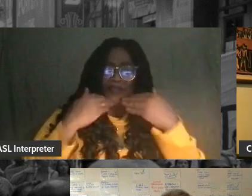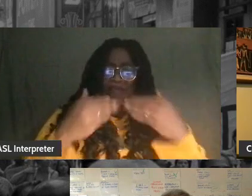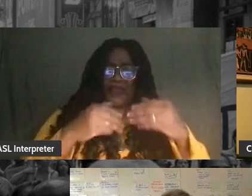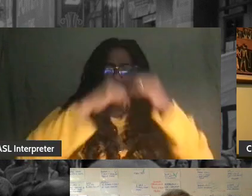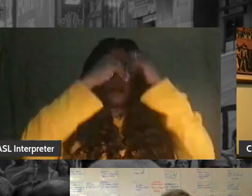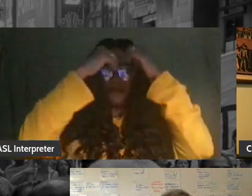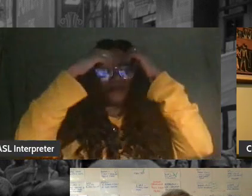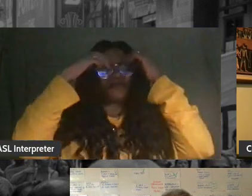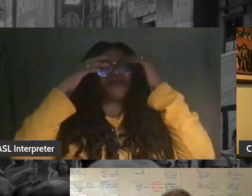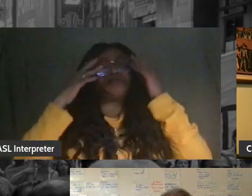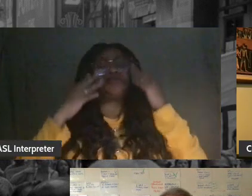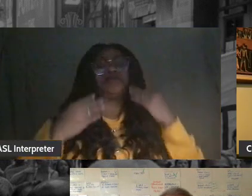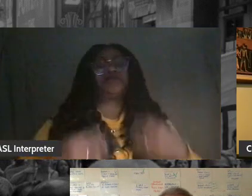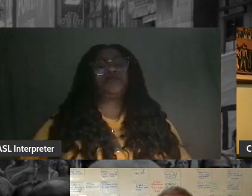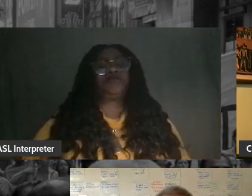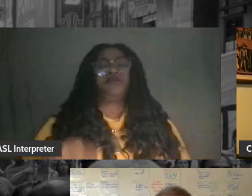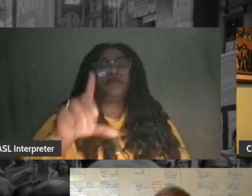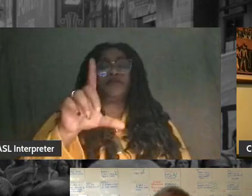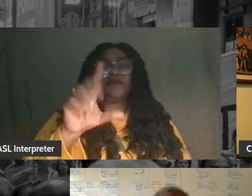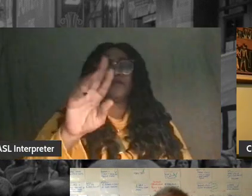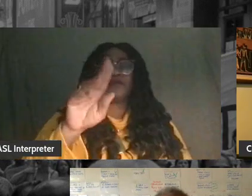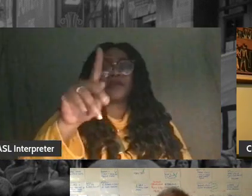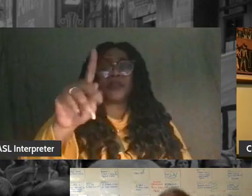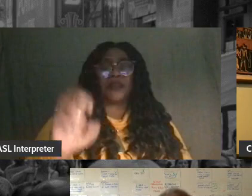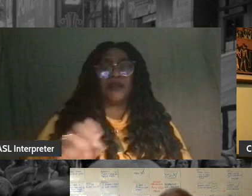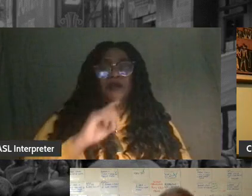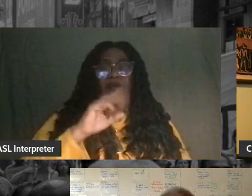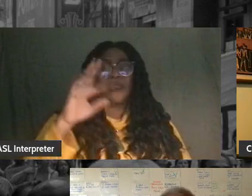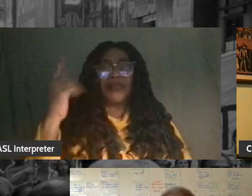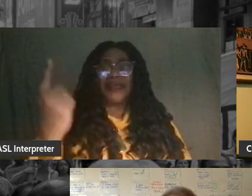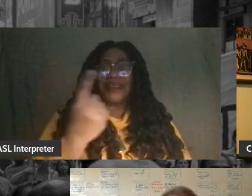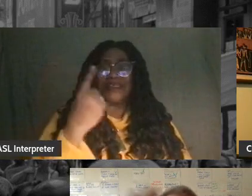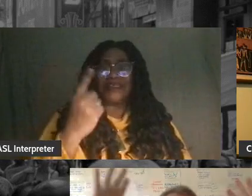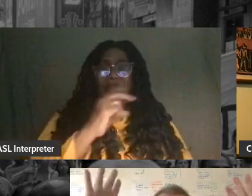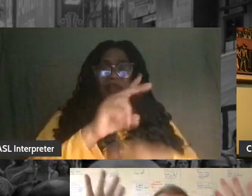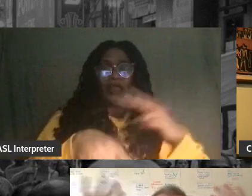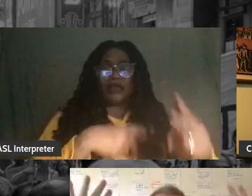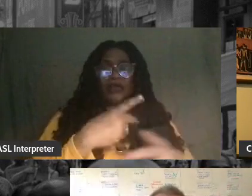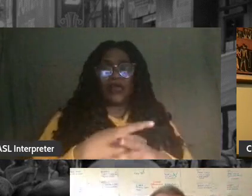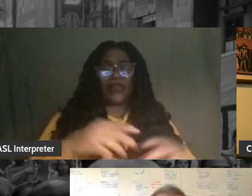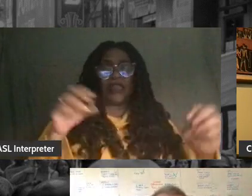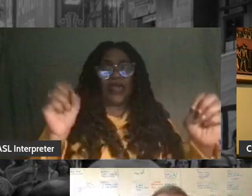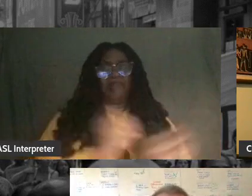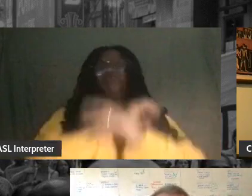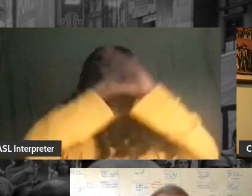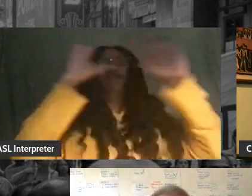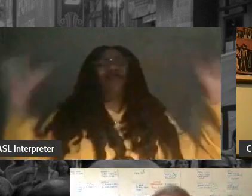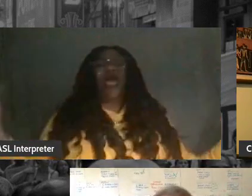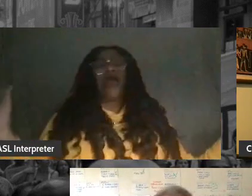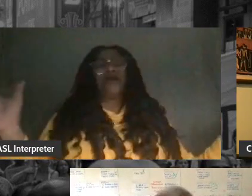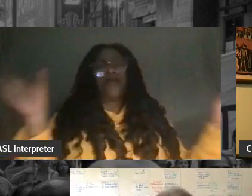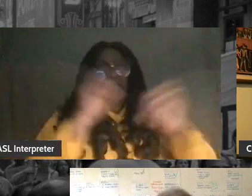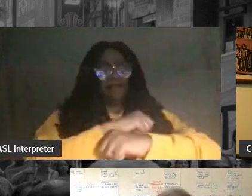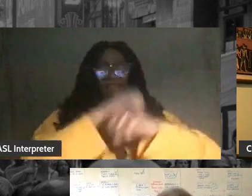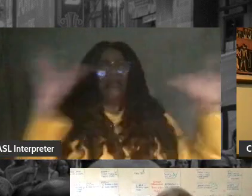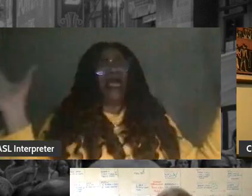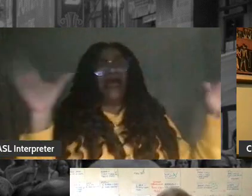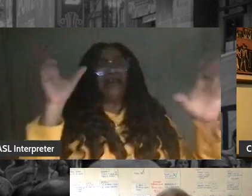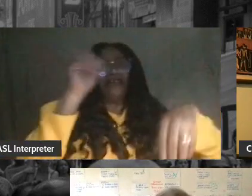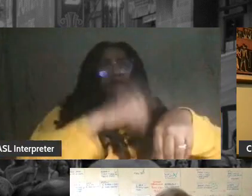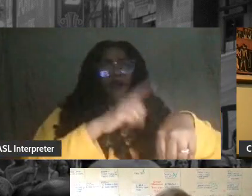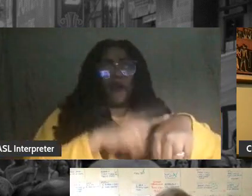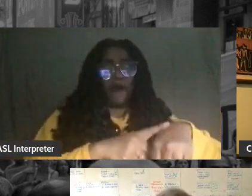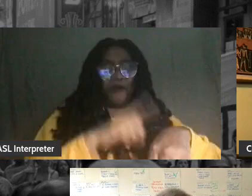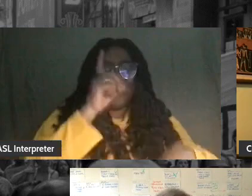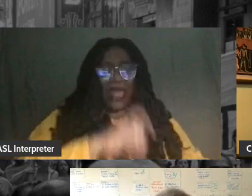Luke. Well, mine was a very singular kind of blinding flash light bulb experience moment when I was